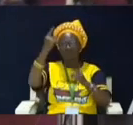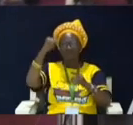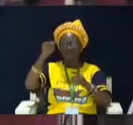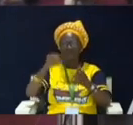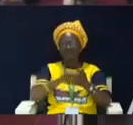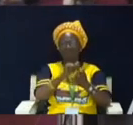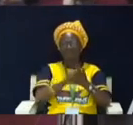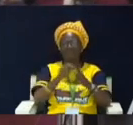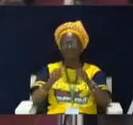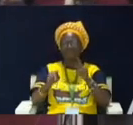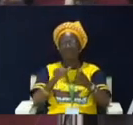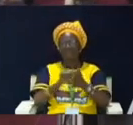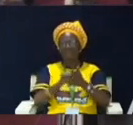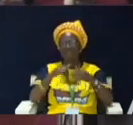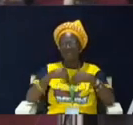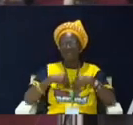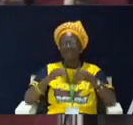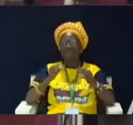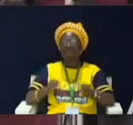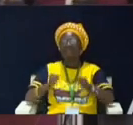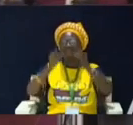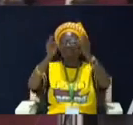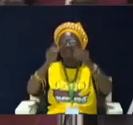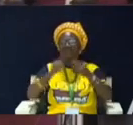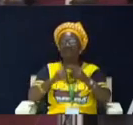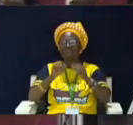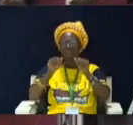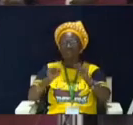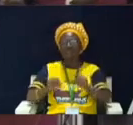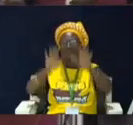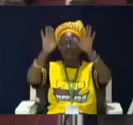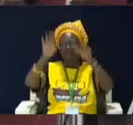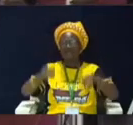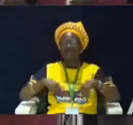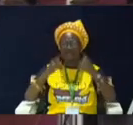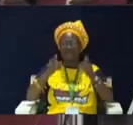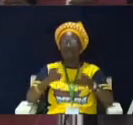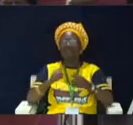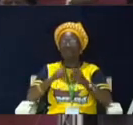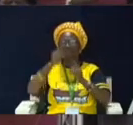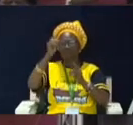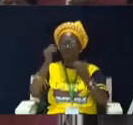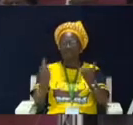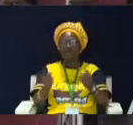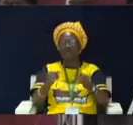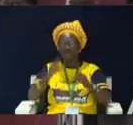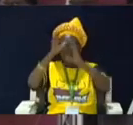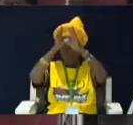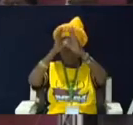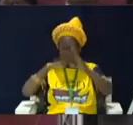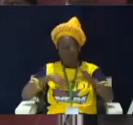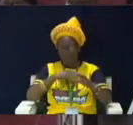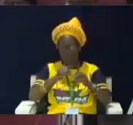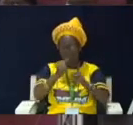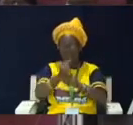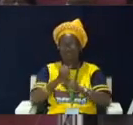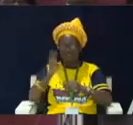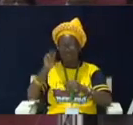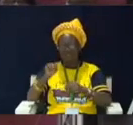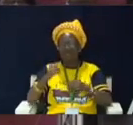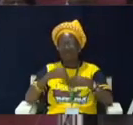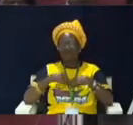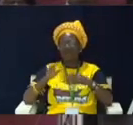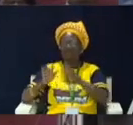have decided to surrender their life to you now. Father, please receive them. Have mercy on